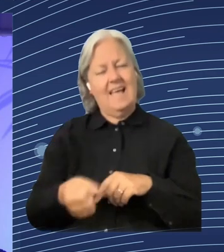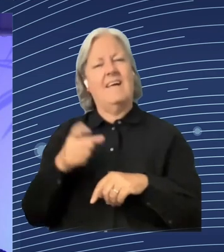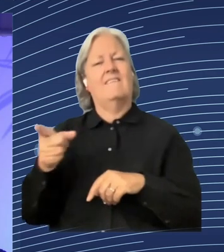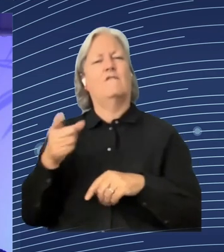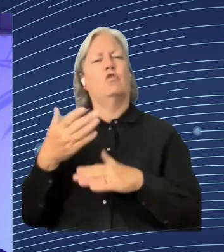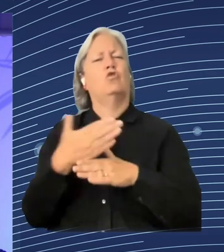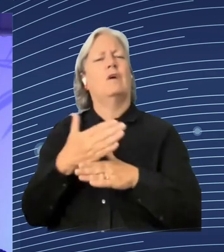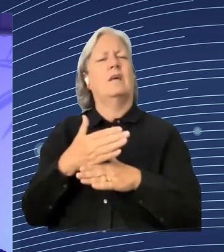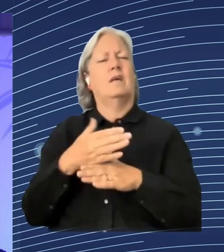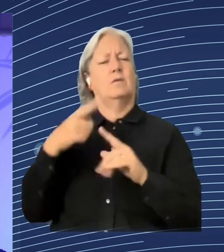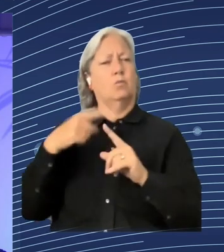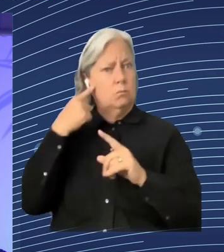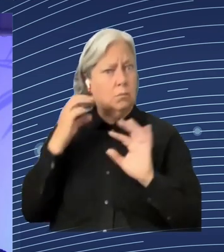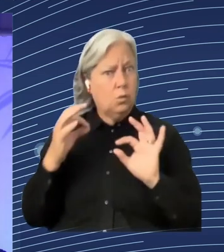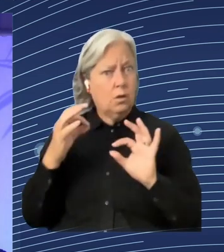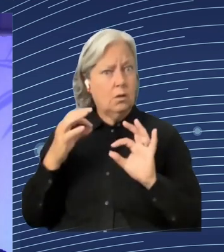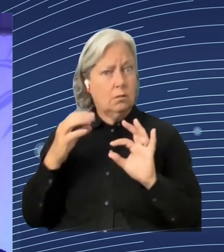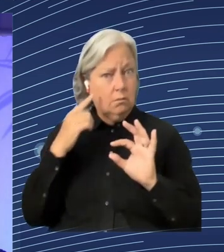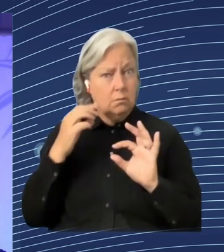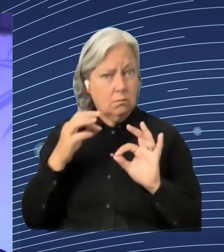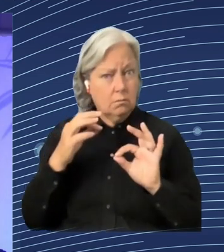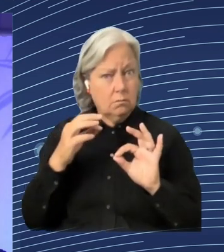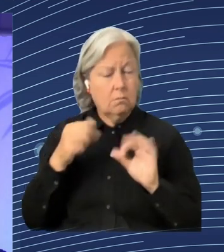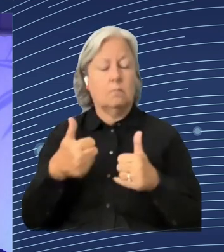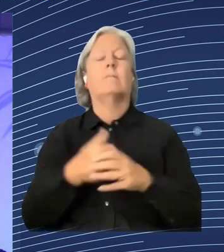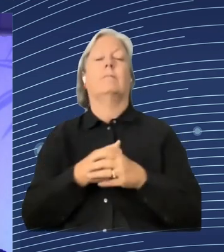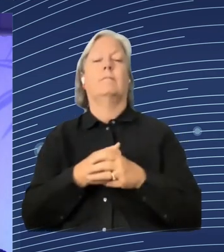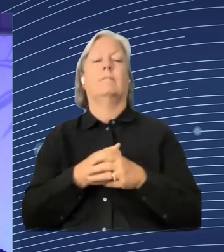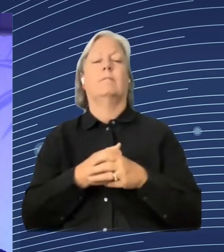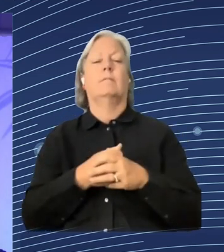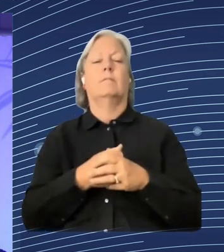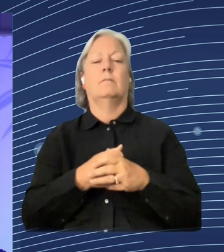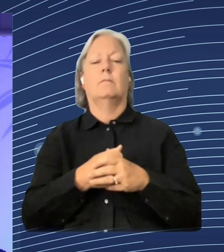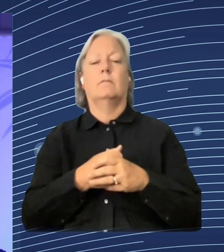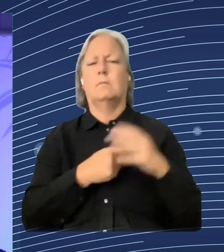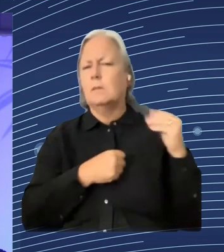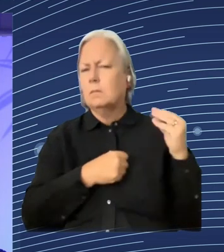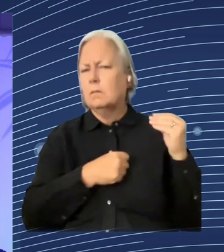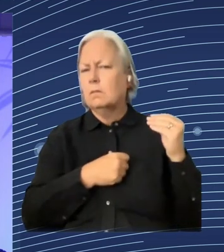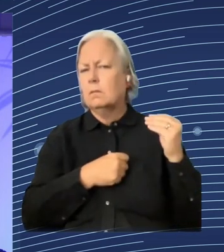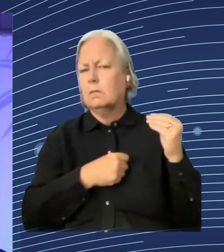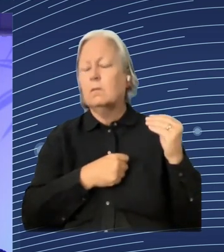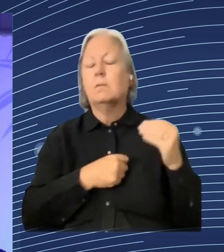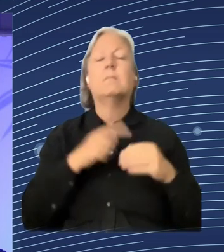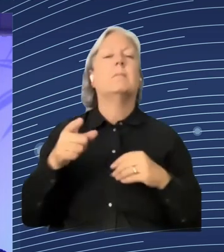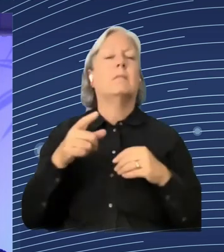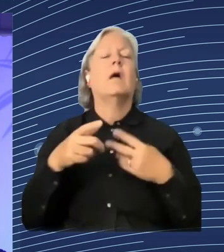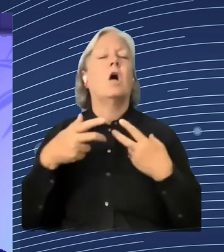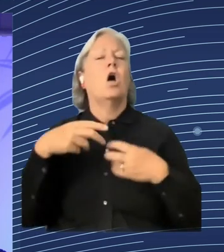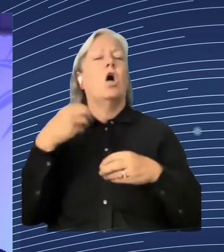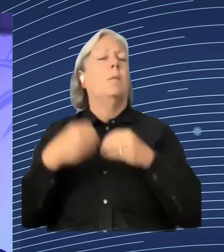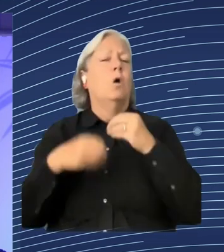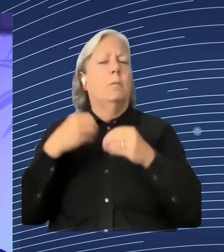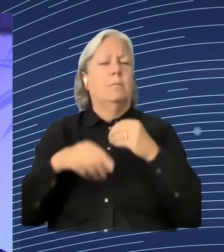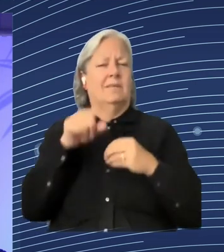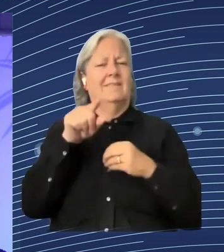can you hear me? Okay. The issue is, no, I think it's too hard. Issue is the data. So we